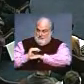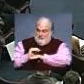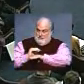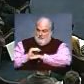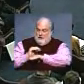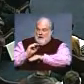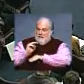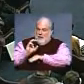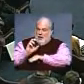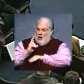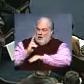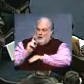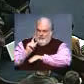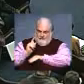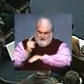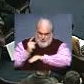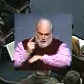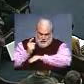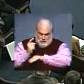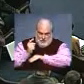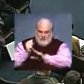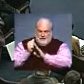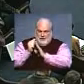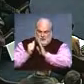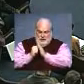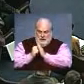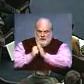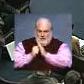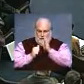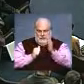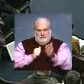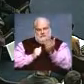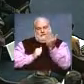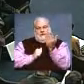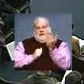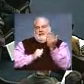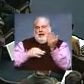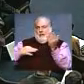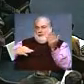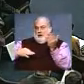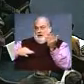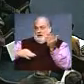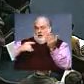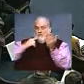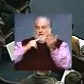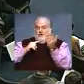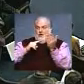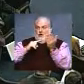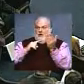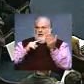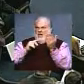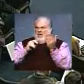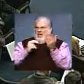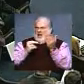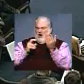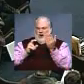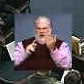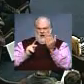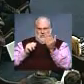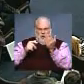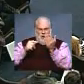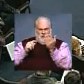on March the 1st, on our agenda is the application for the Herrick, I believe it's called,